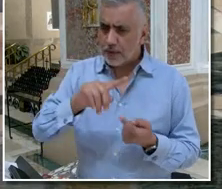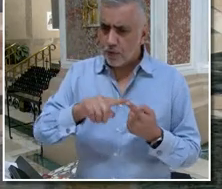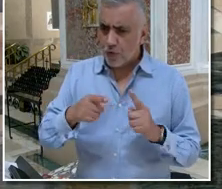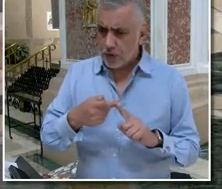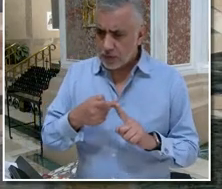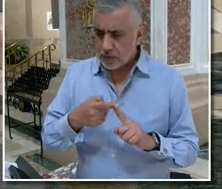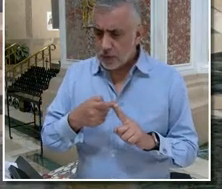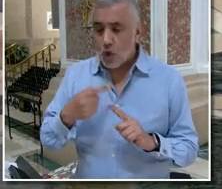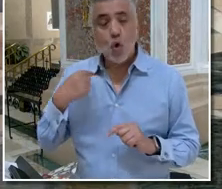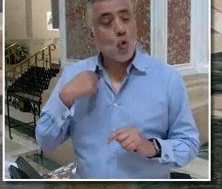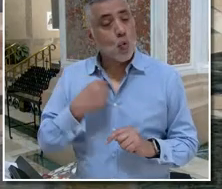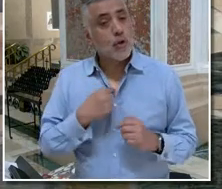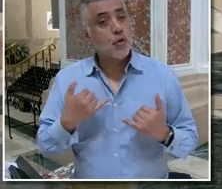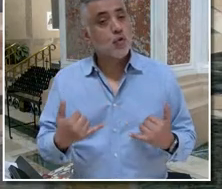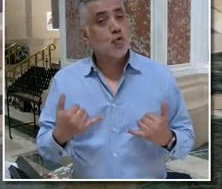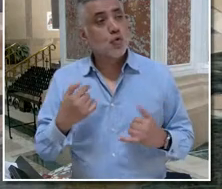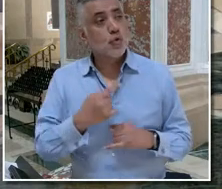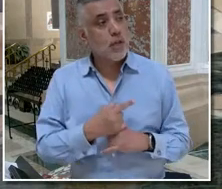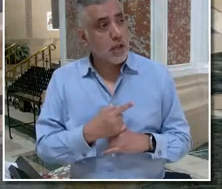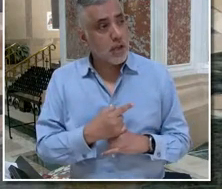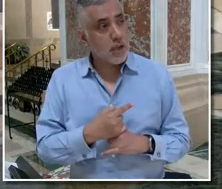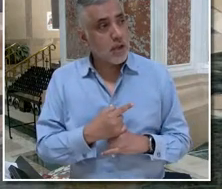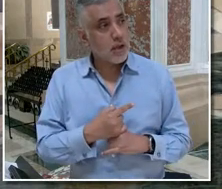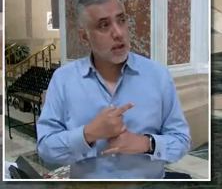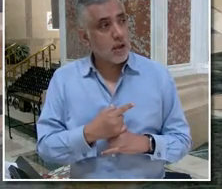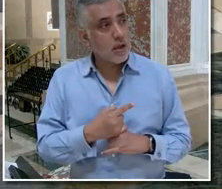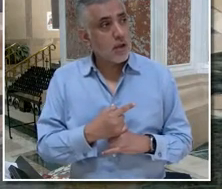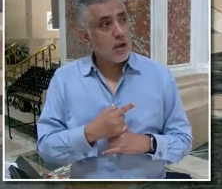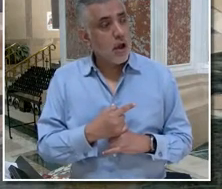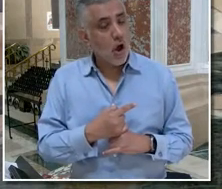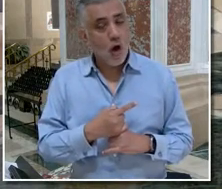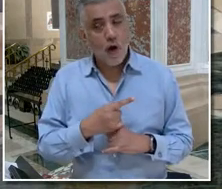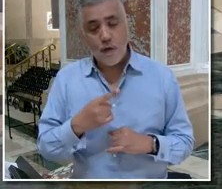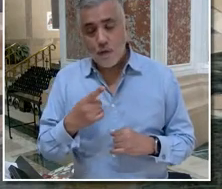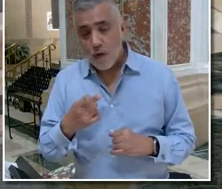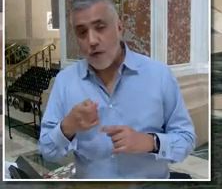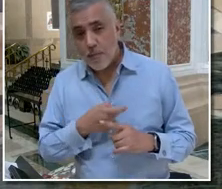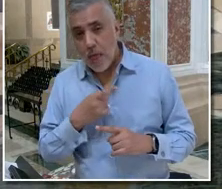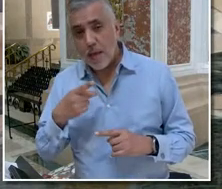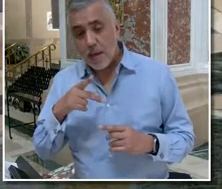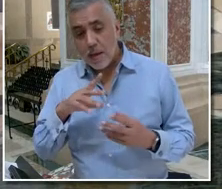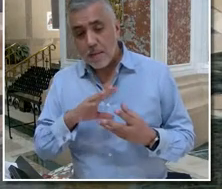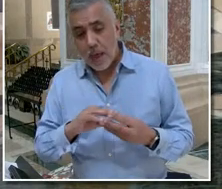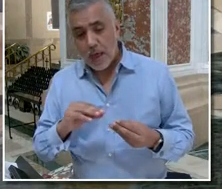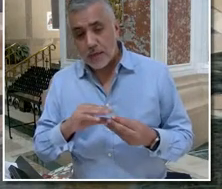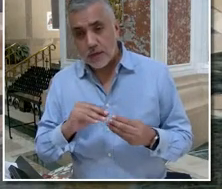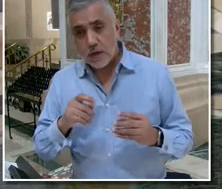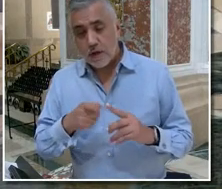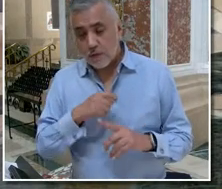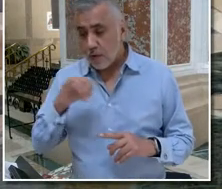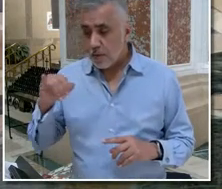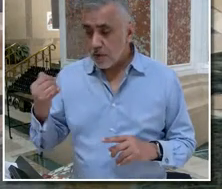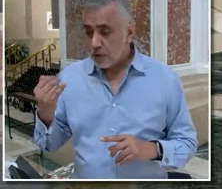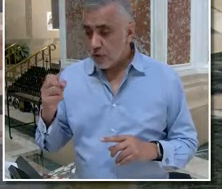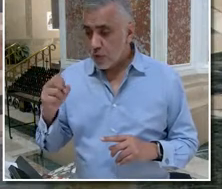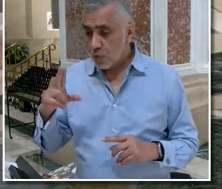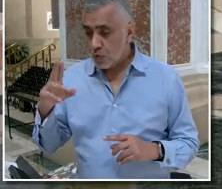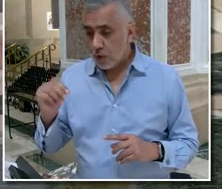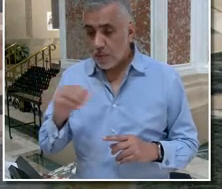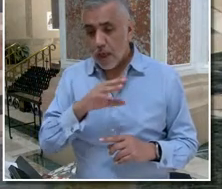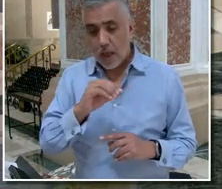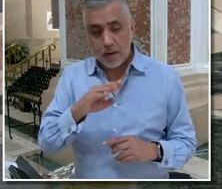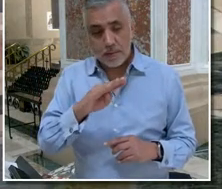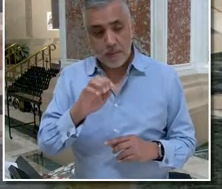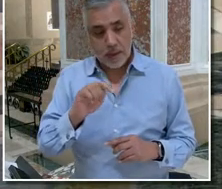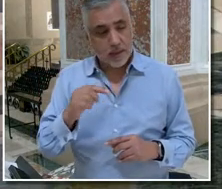We today are far away from that passageway between Jerusalem and